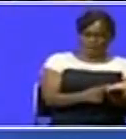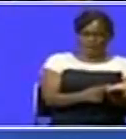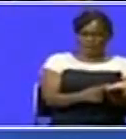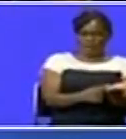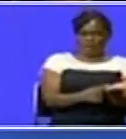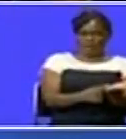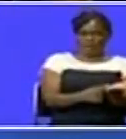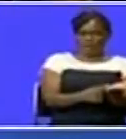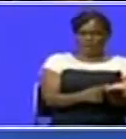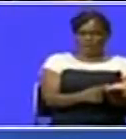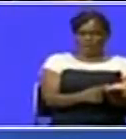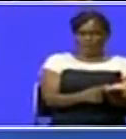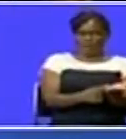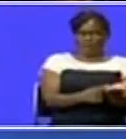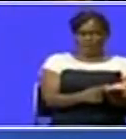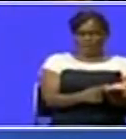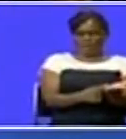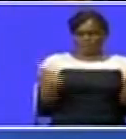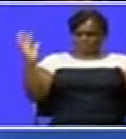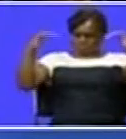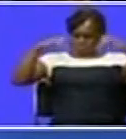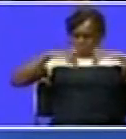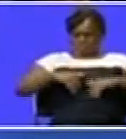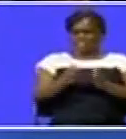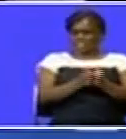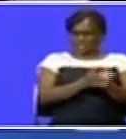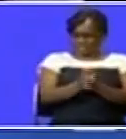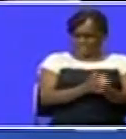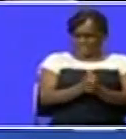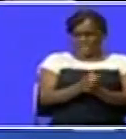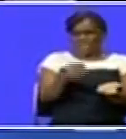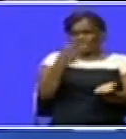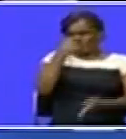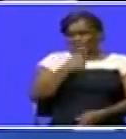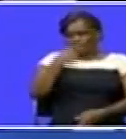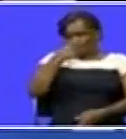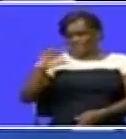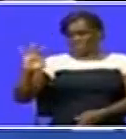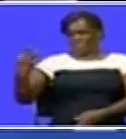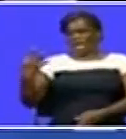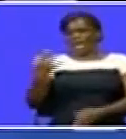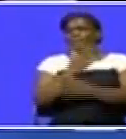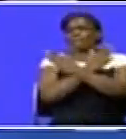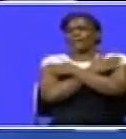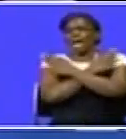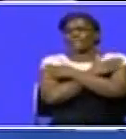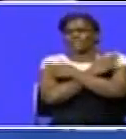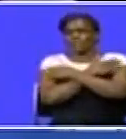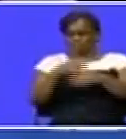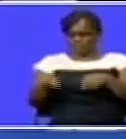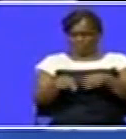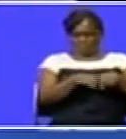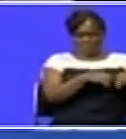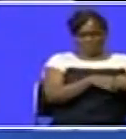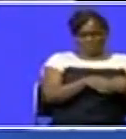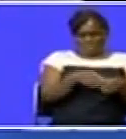Munyonyo, a summit that interestingly Tanzania, the third party in the crude oil pipeline row,